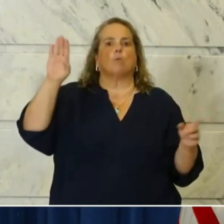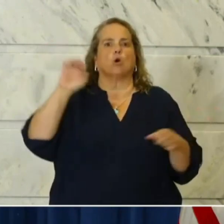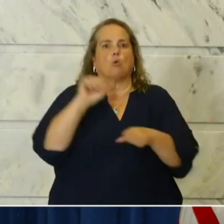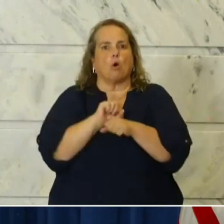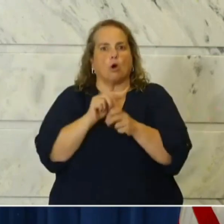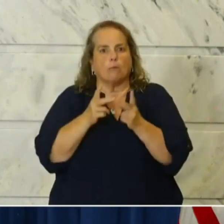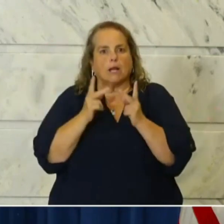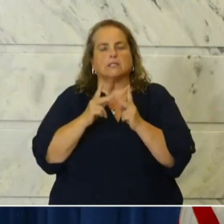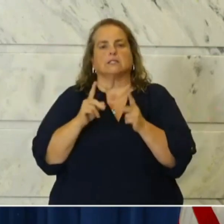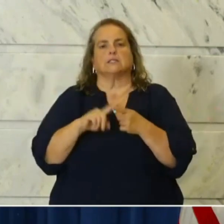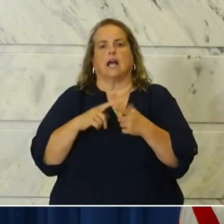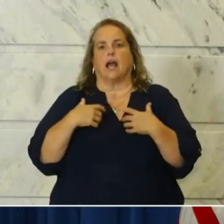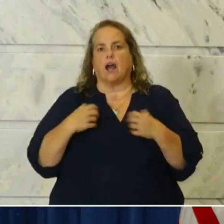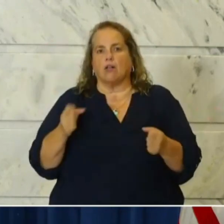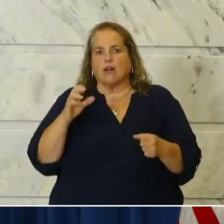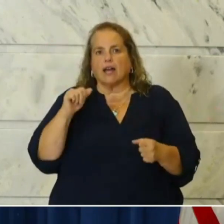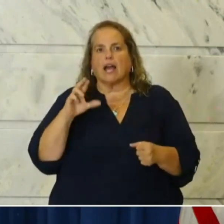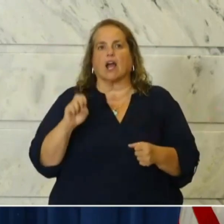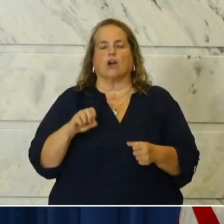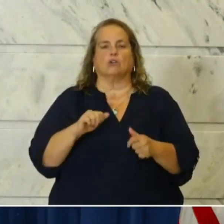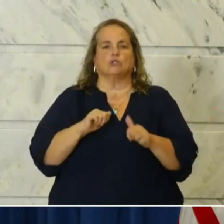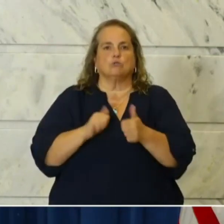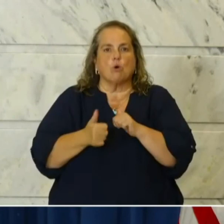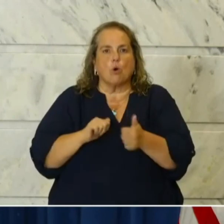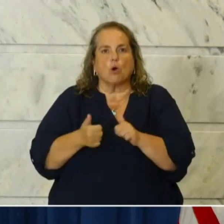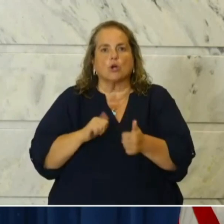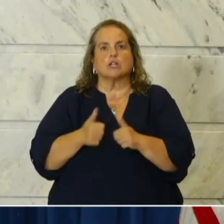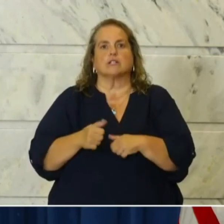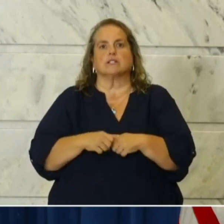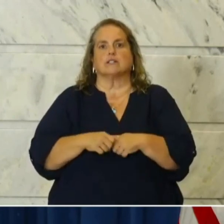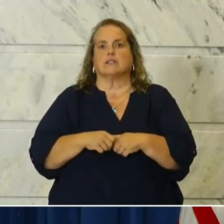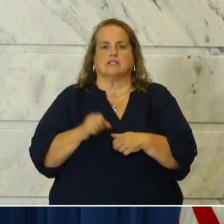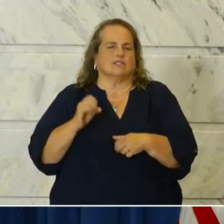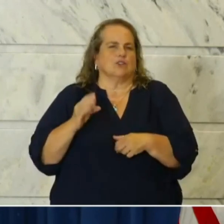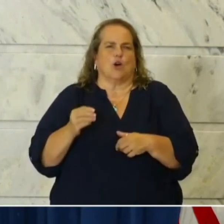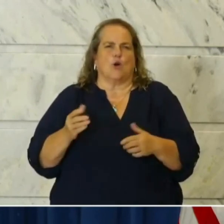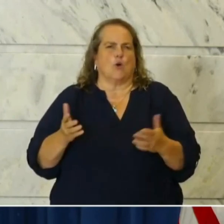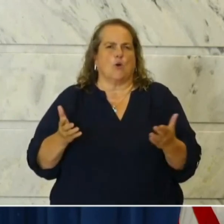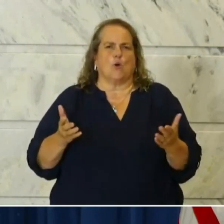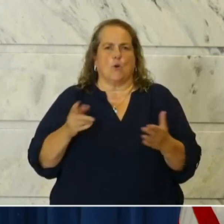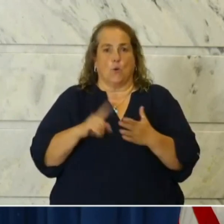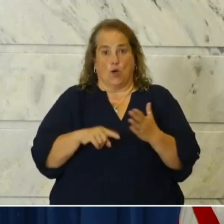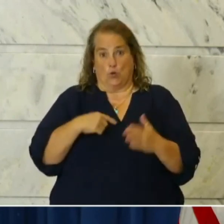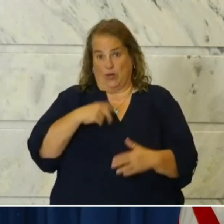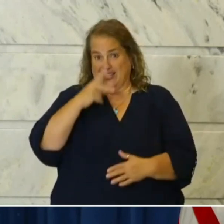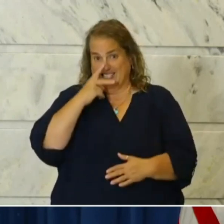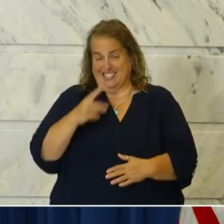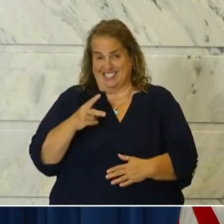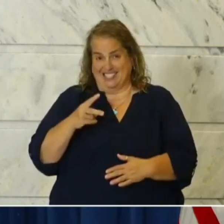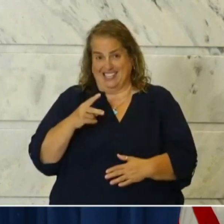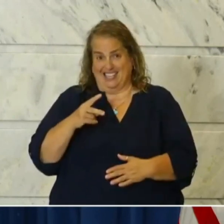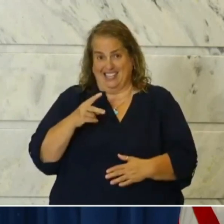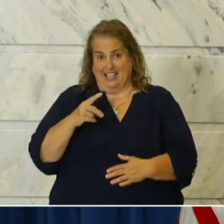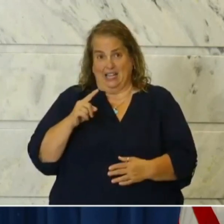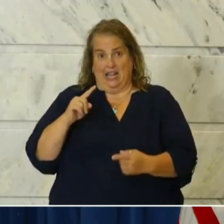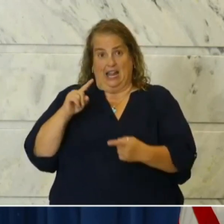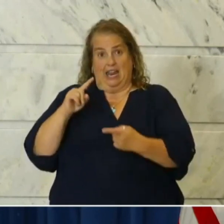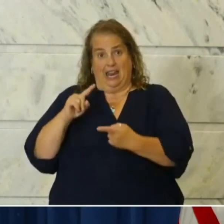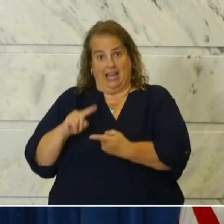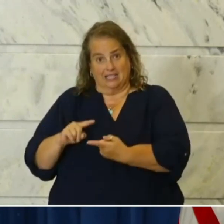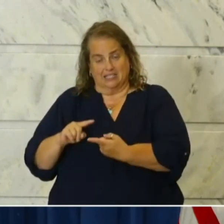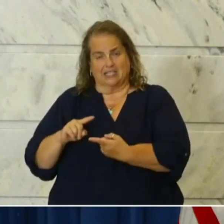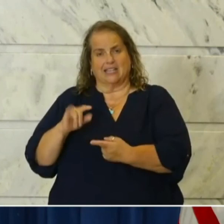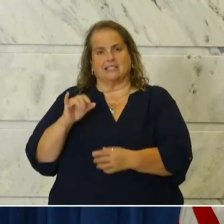healthcare areas, in sports. So what we see less is